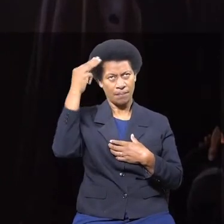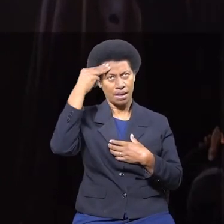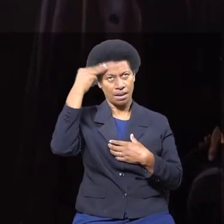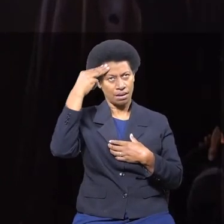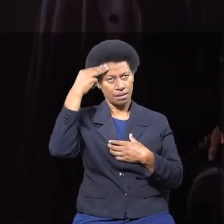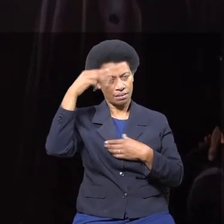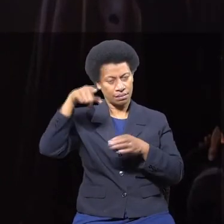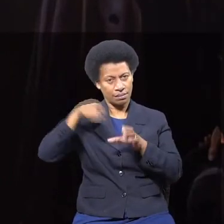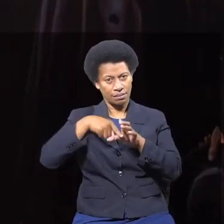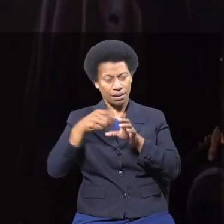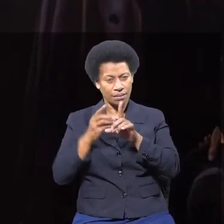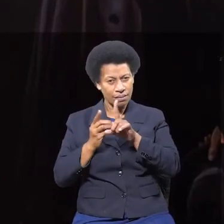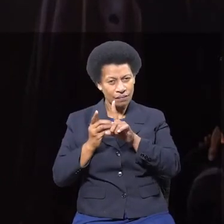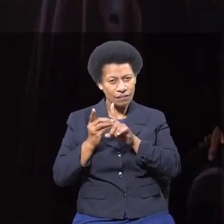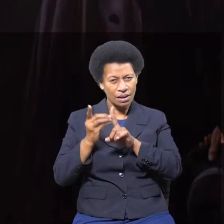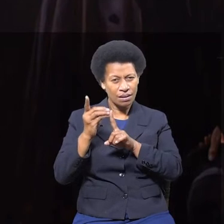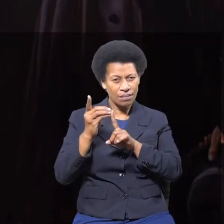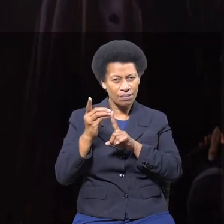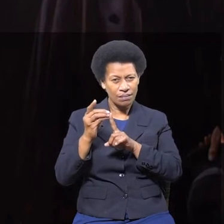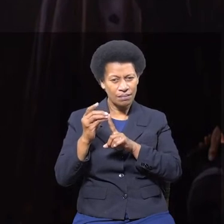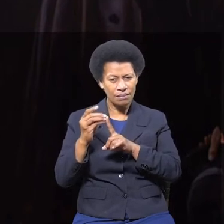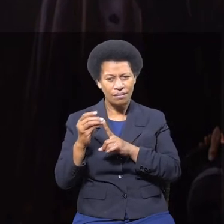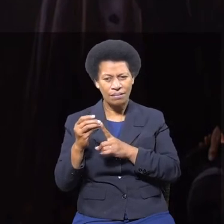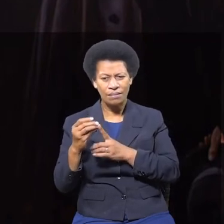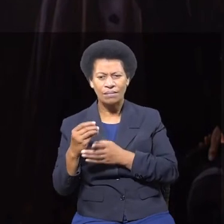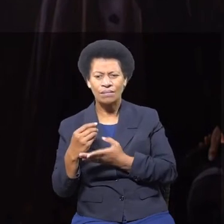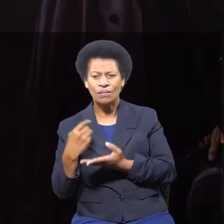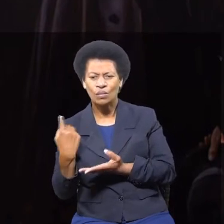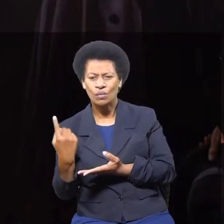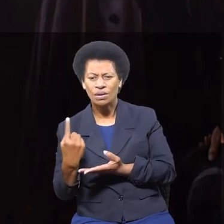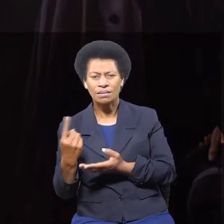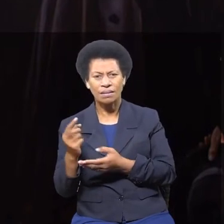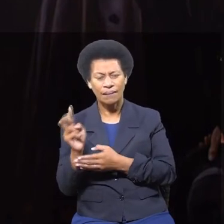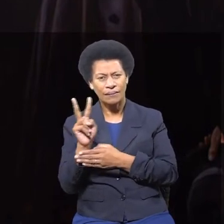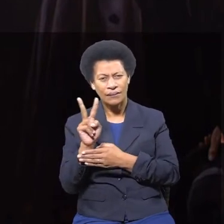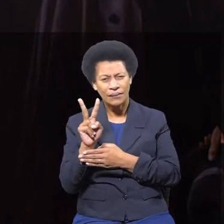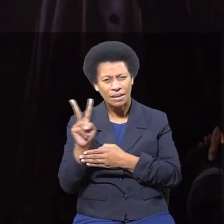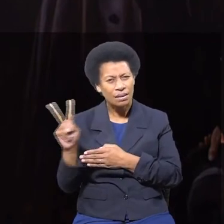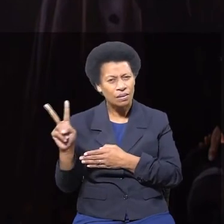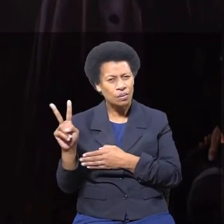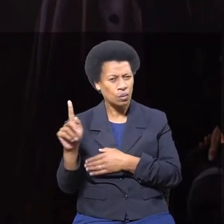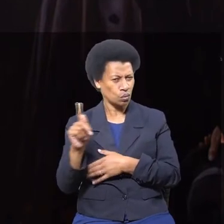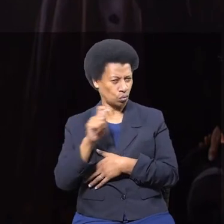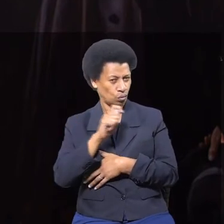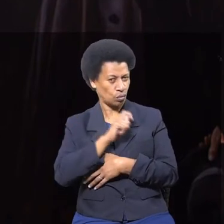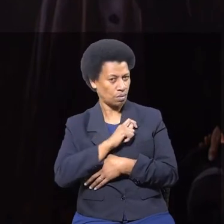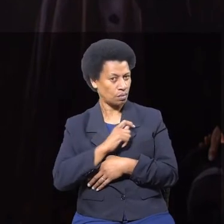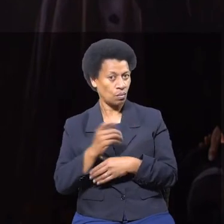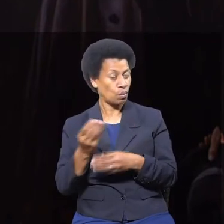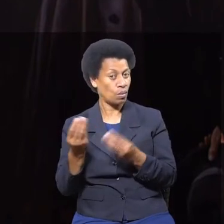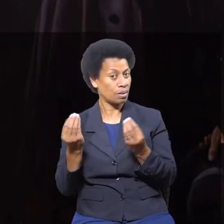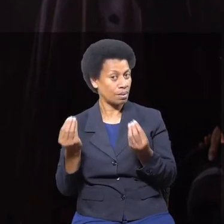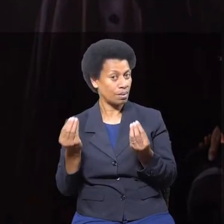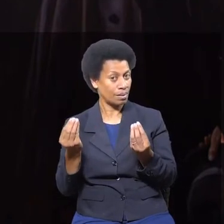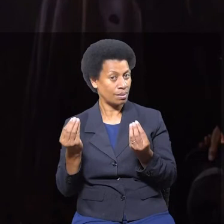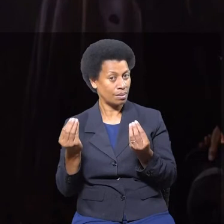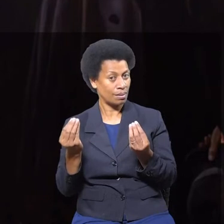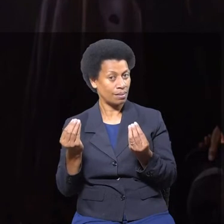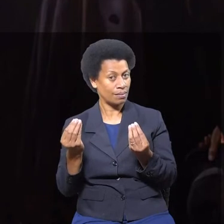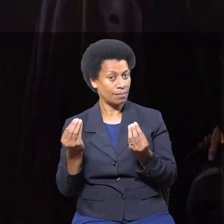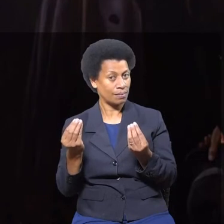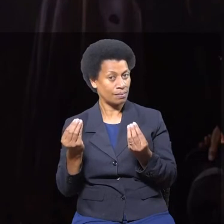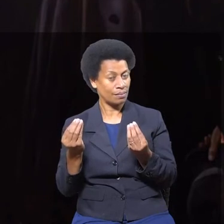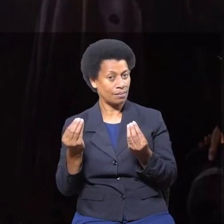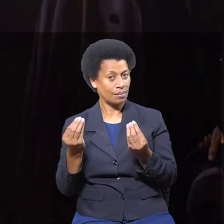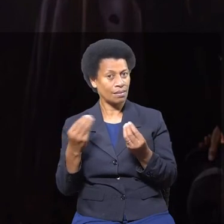of man's mind, which has been developed from the mind of the lower animals, are of any value or at all trustworthy. Would anyone